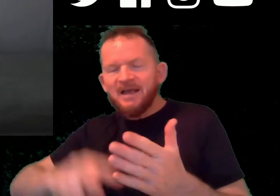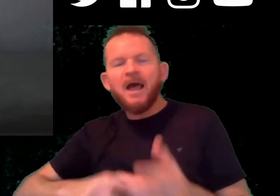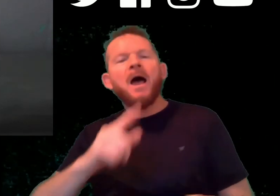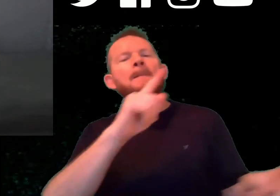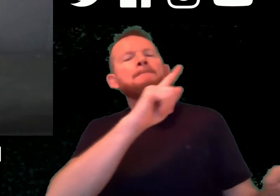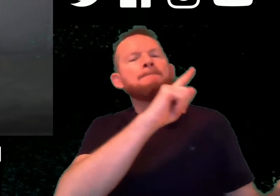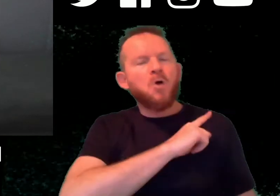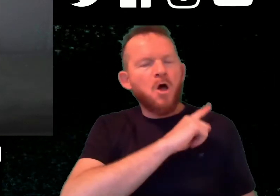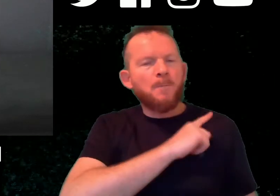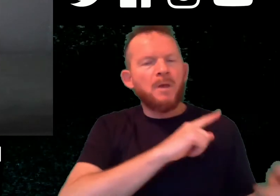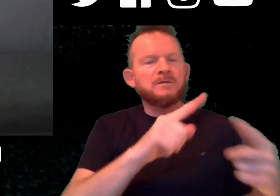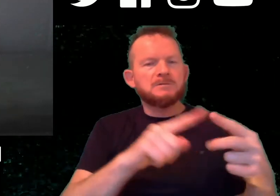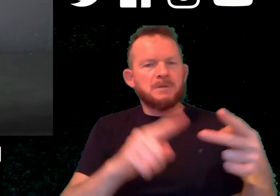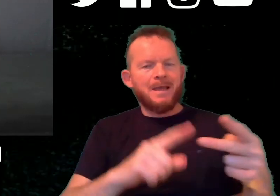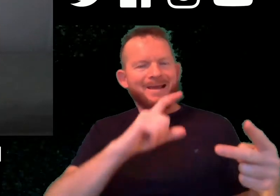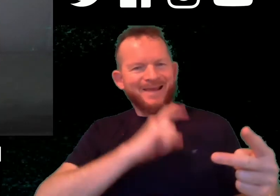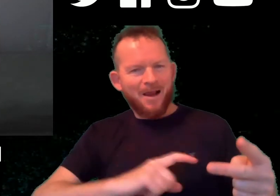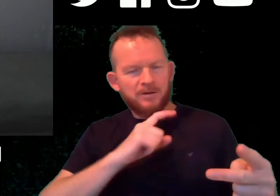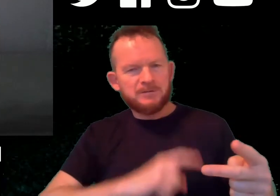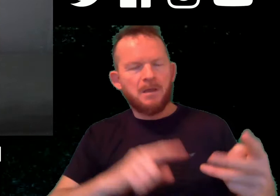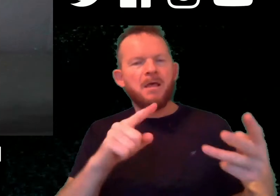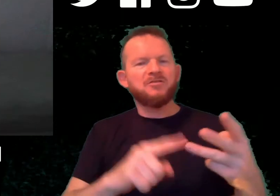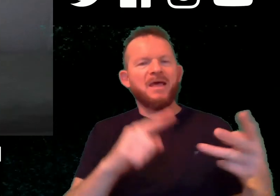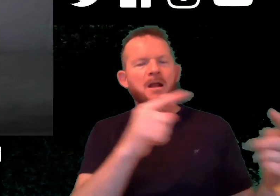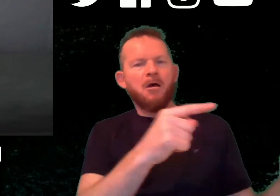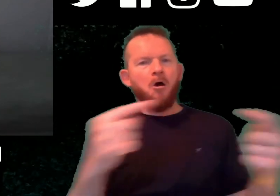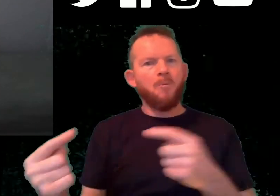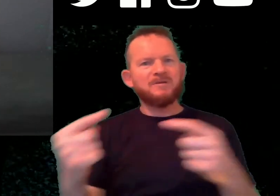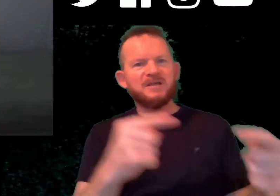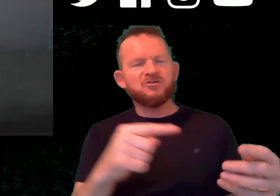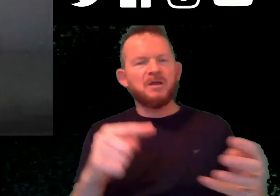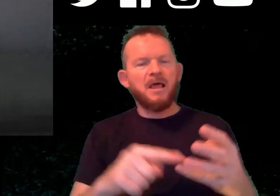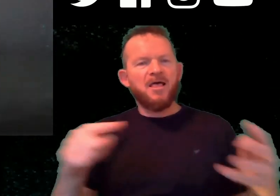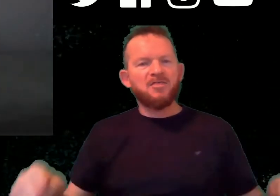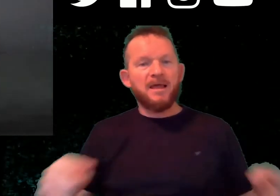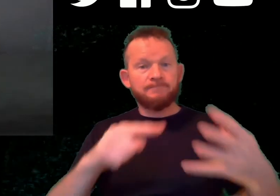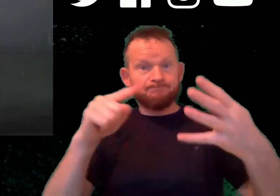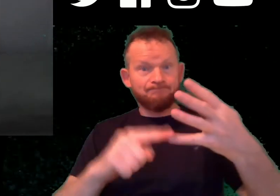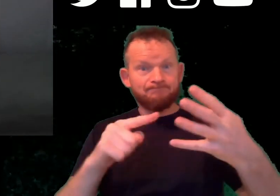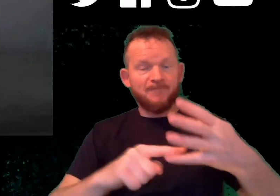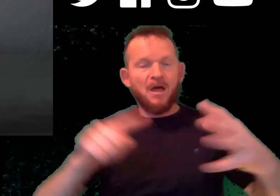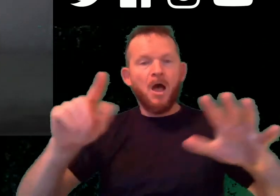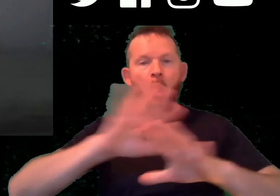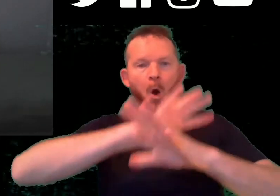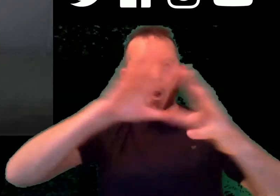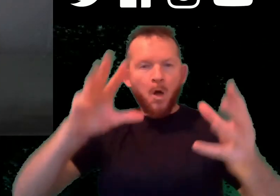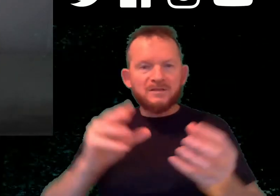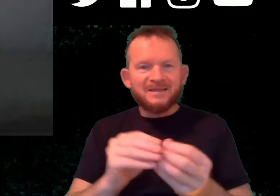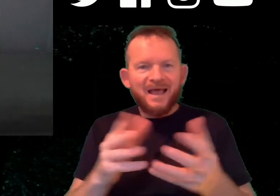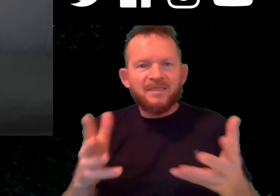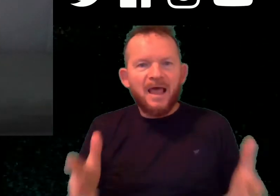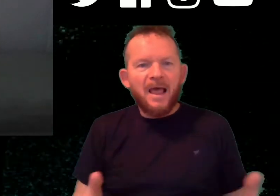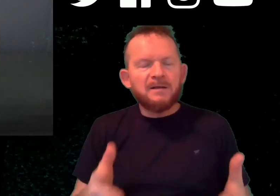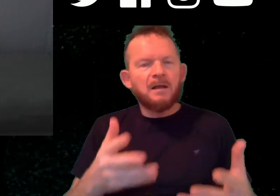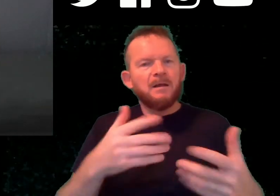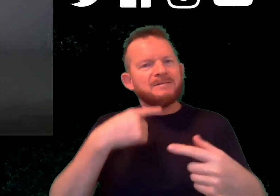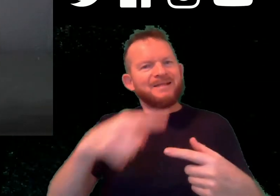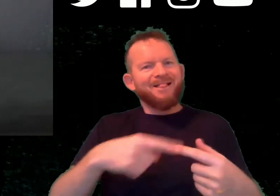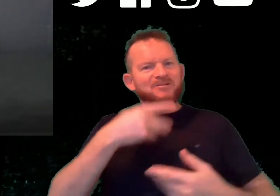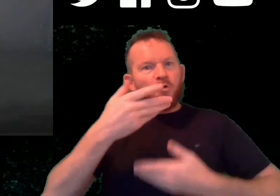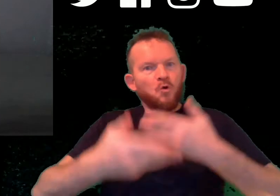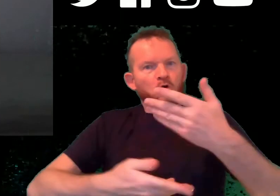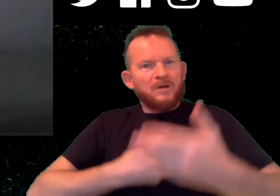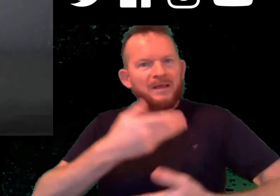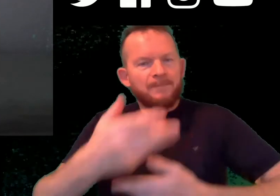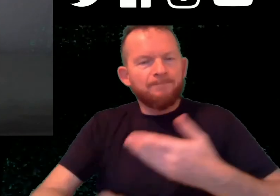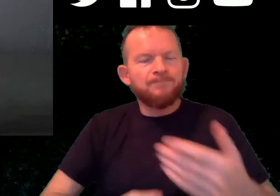got your characters, and you've now added some kind of opposition or resistance, and now it's about pulling it all together into some kind of coherent story.